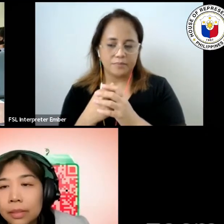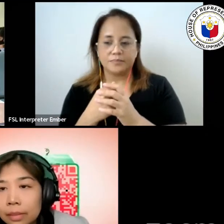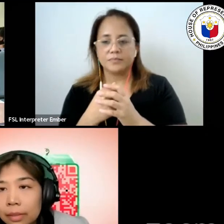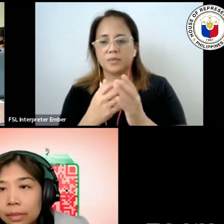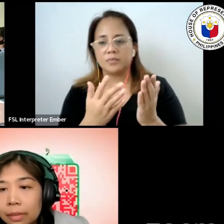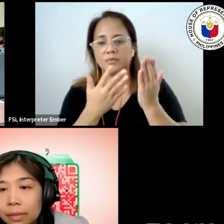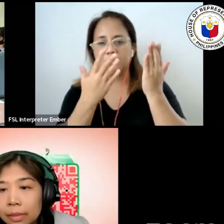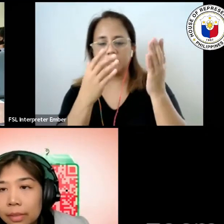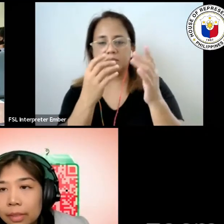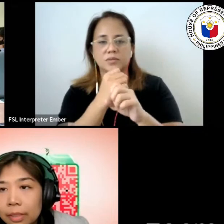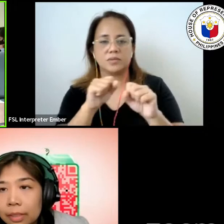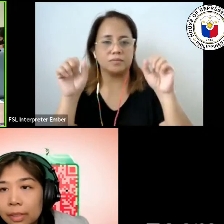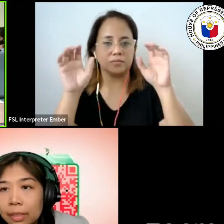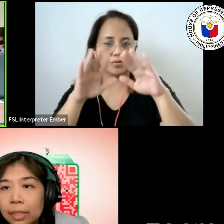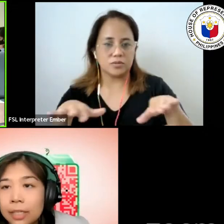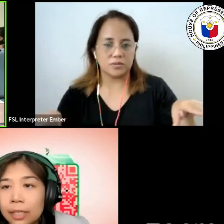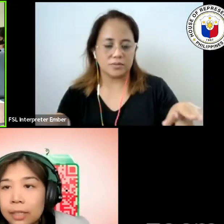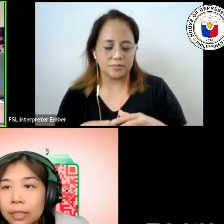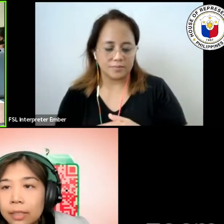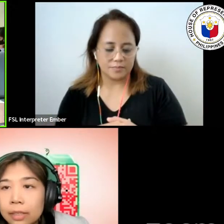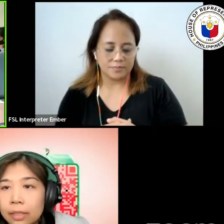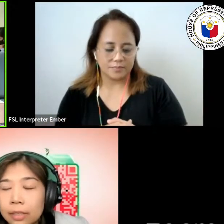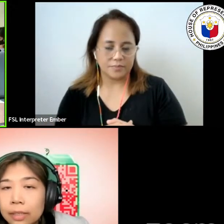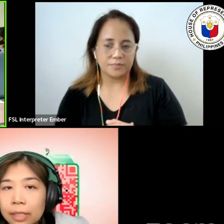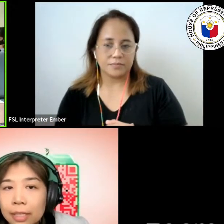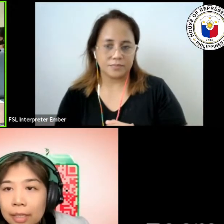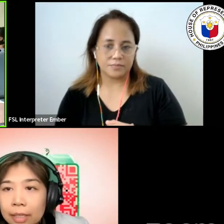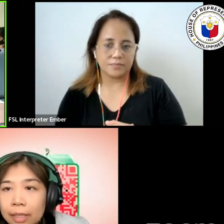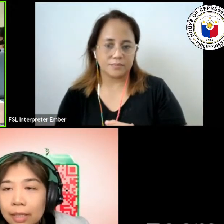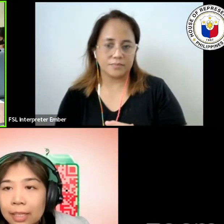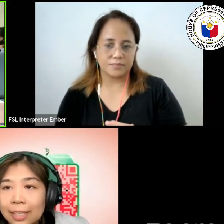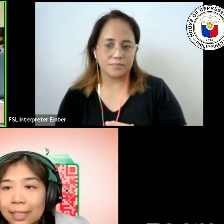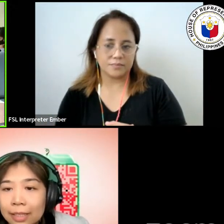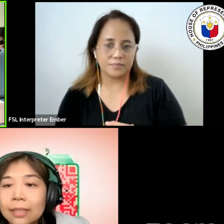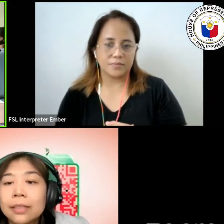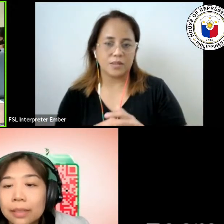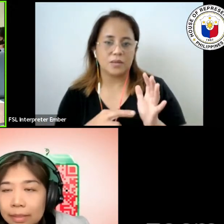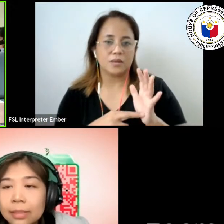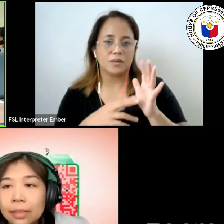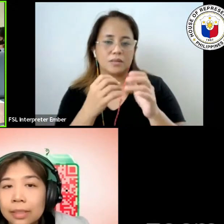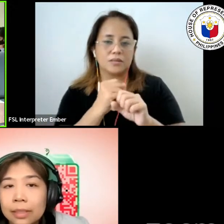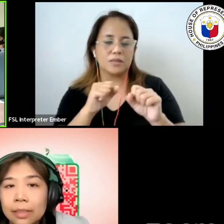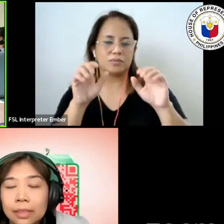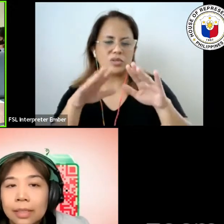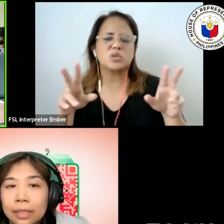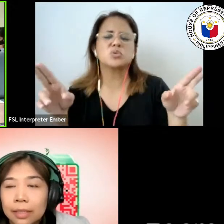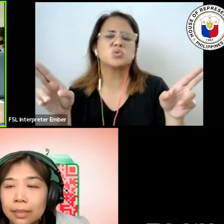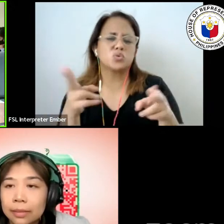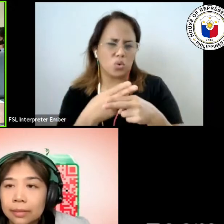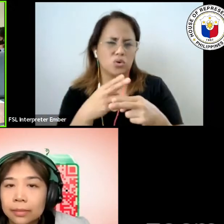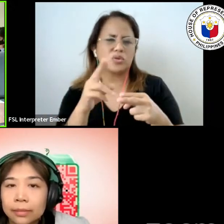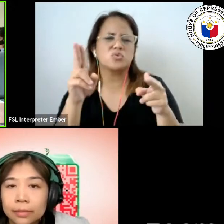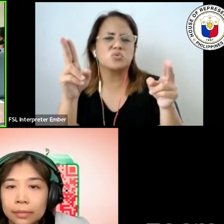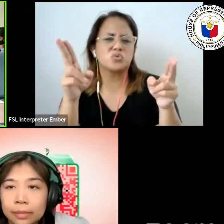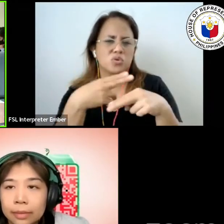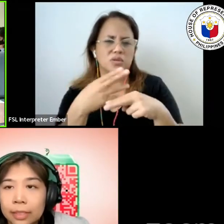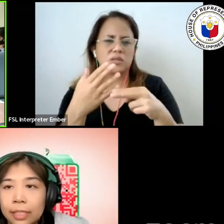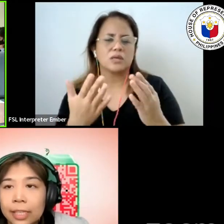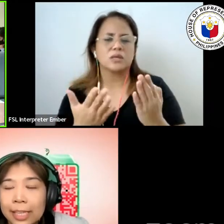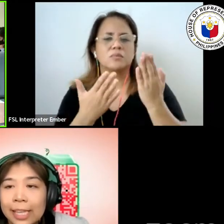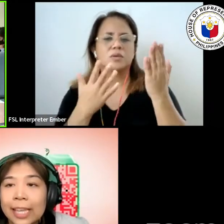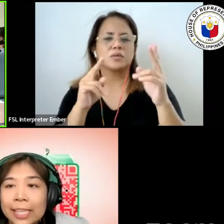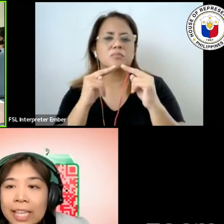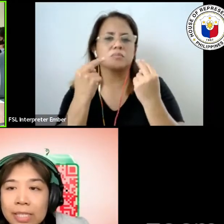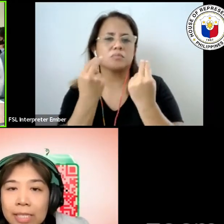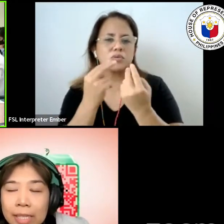proposal of Save the Children. Yes. Ma'am Joyce, you will be representing Save the Children. Briefly lang po, then submit your position